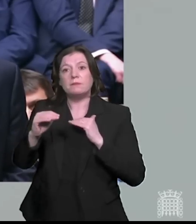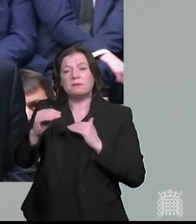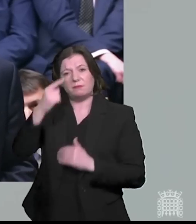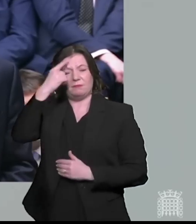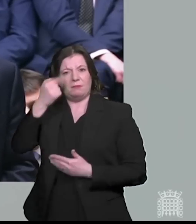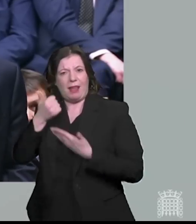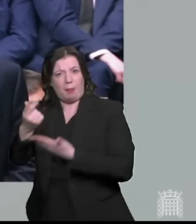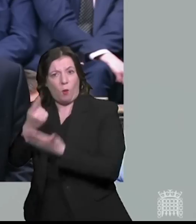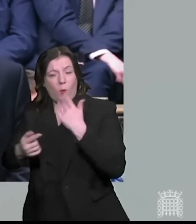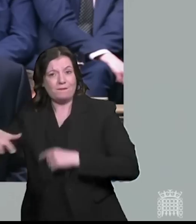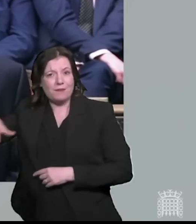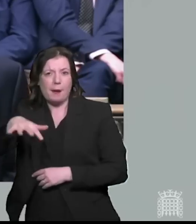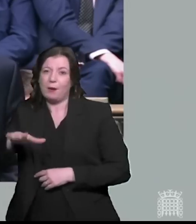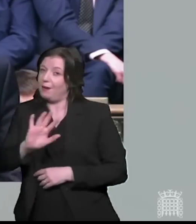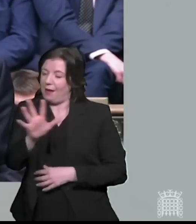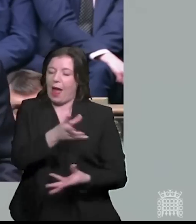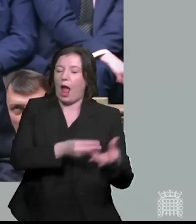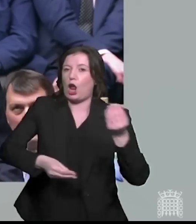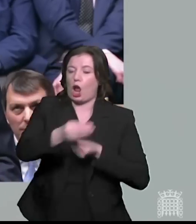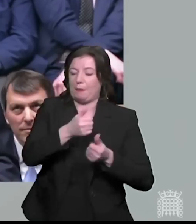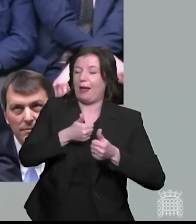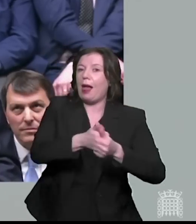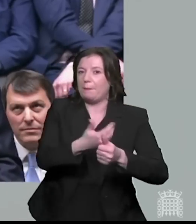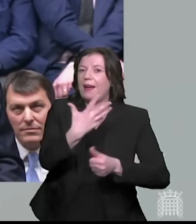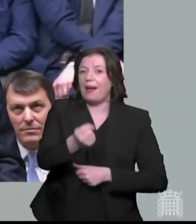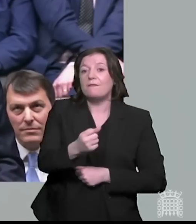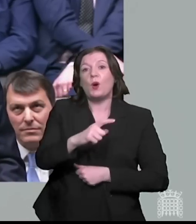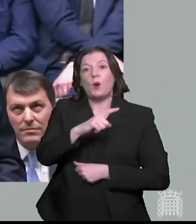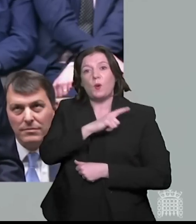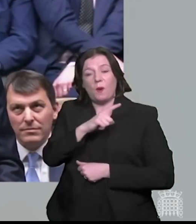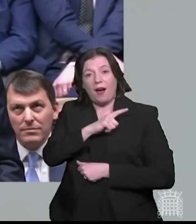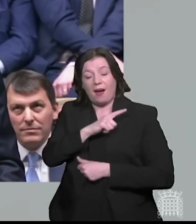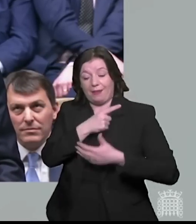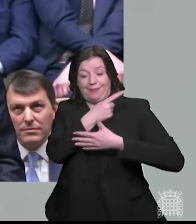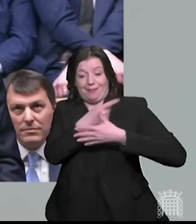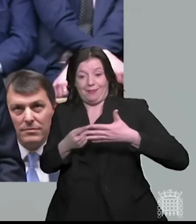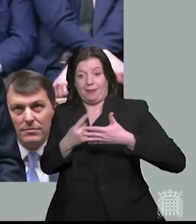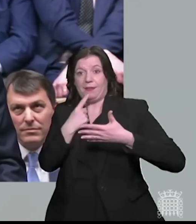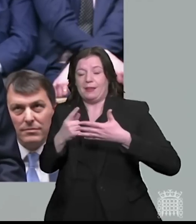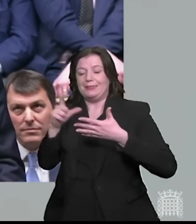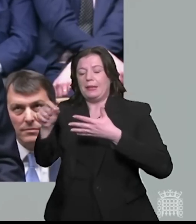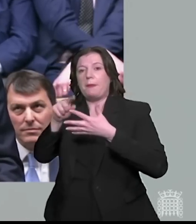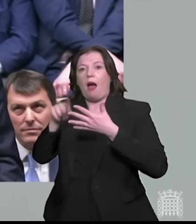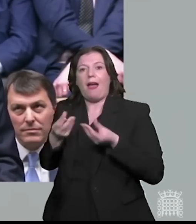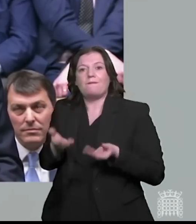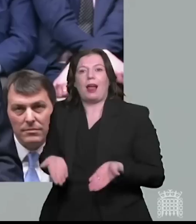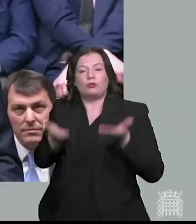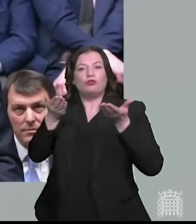families, it helps the economy too, because their combined impact reduces CPI inflation by